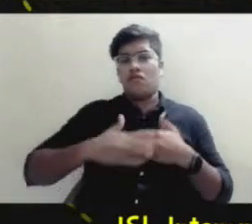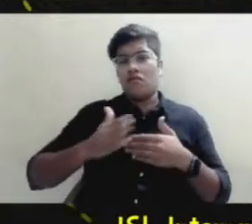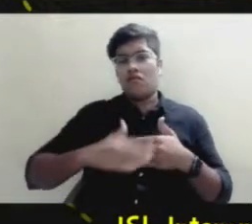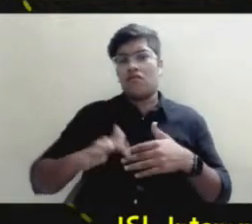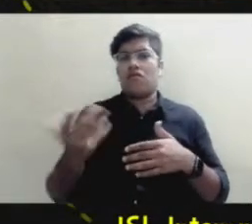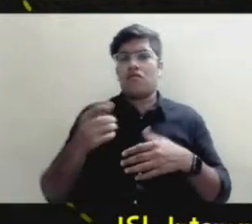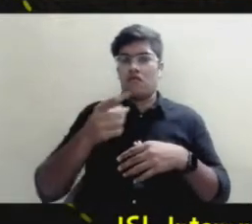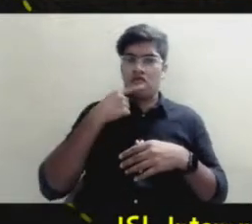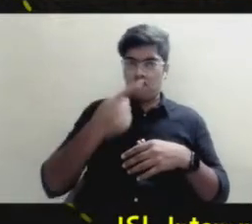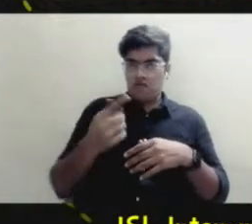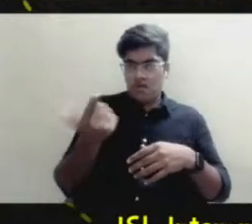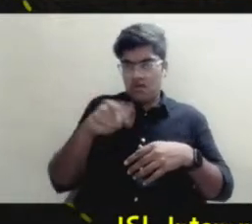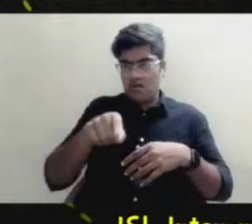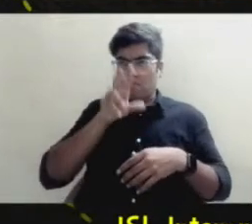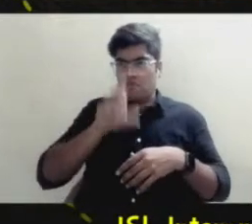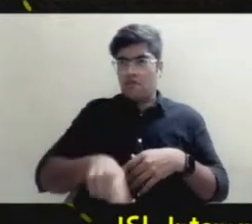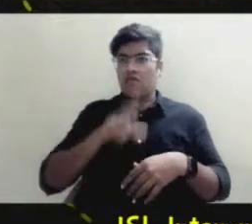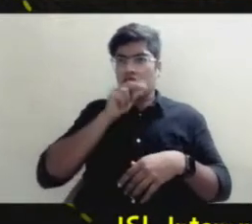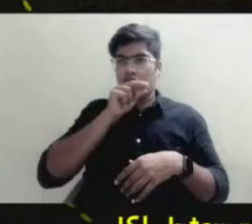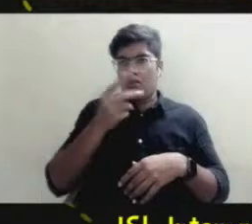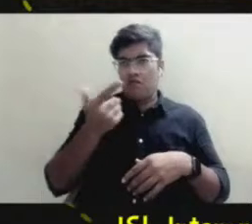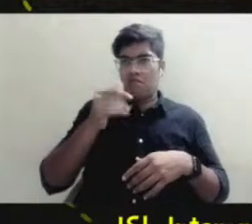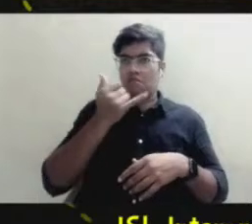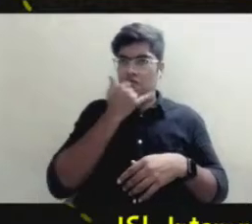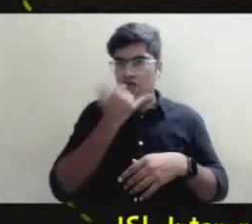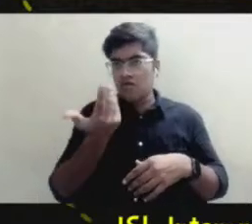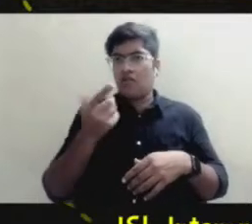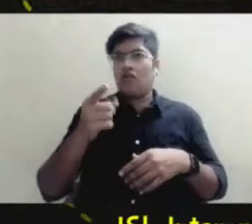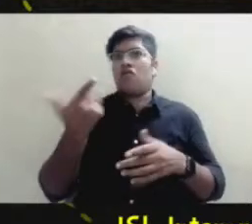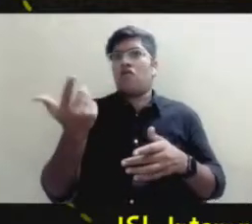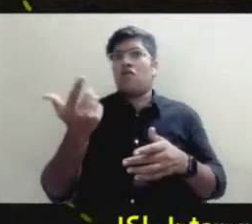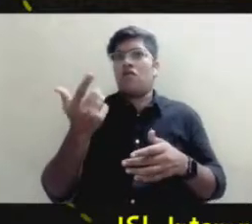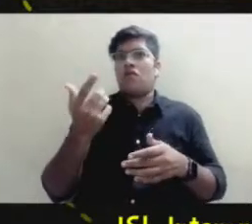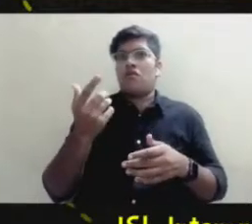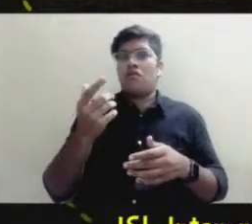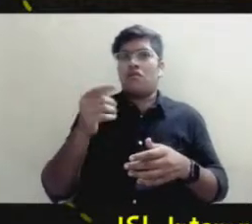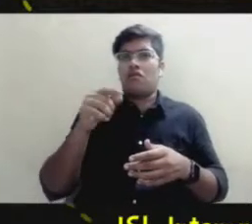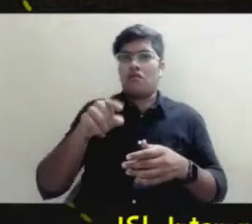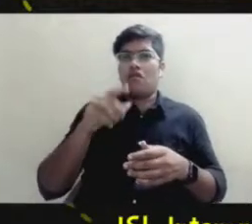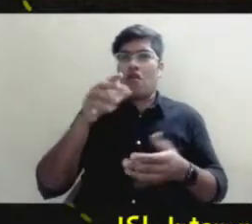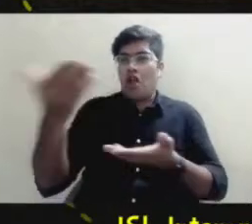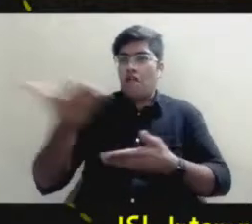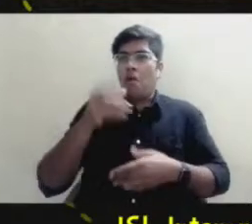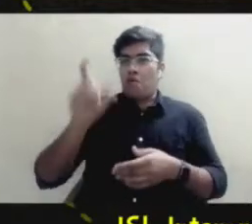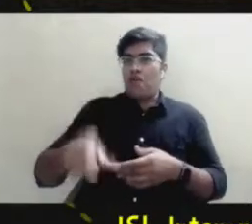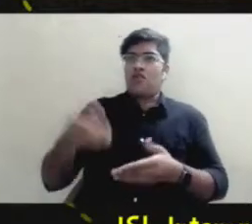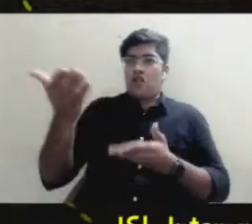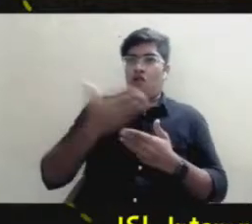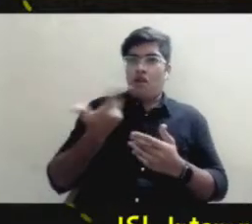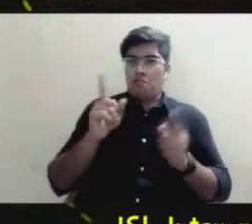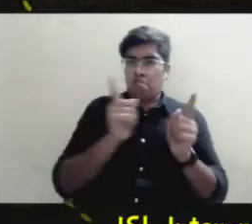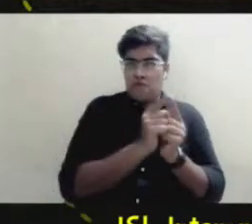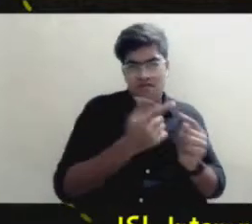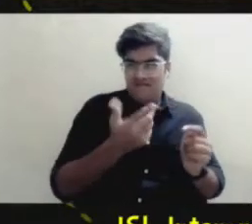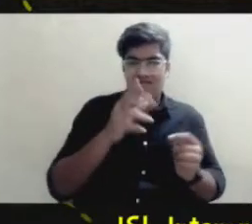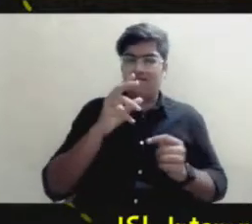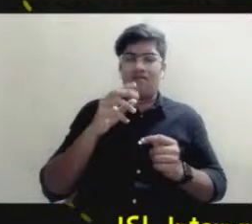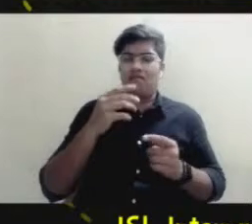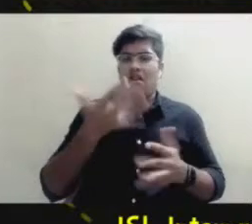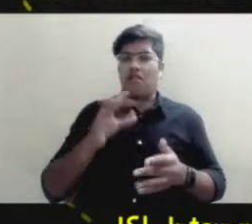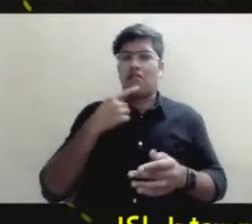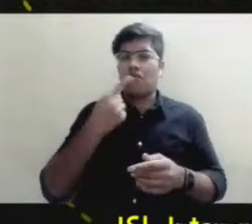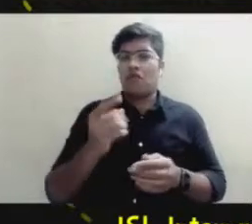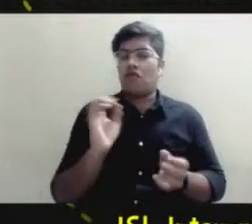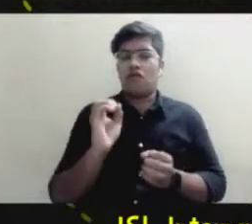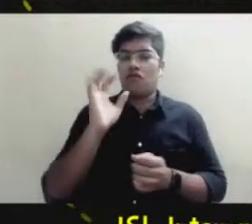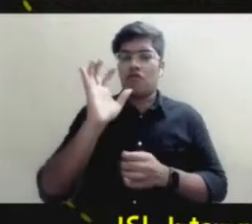doing? You're inviting somebody for this little, little rendezvous almost. So these are the kind of compositions, and of course there are others which are